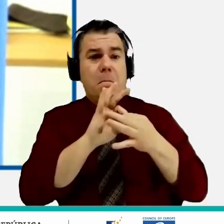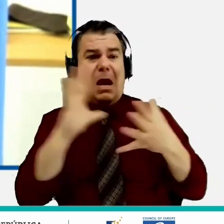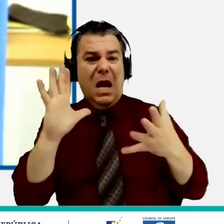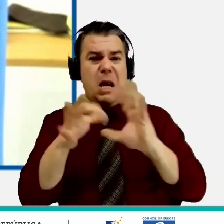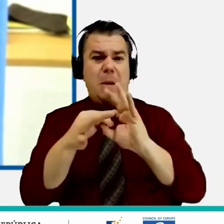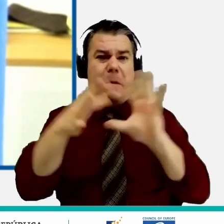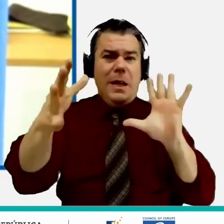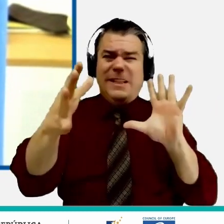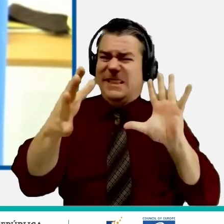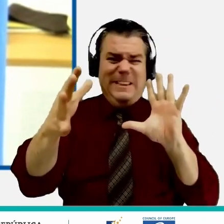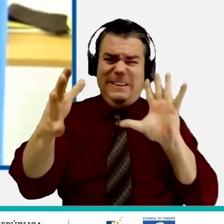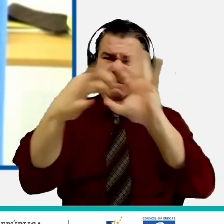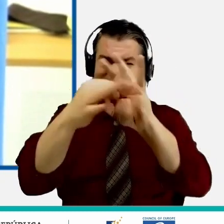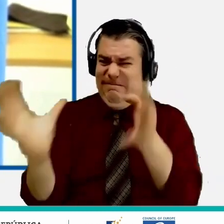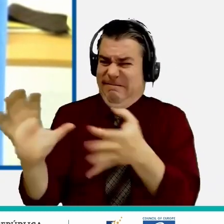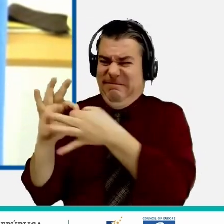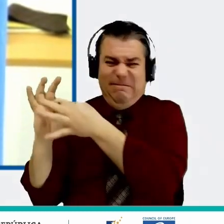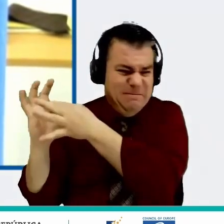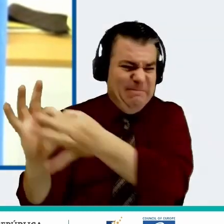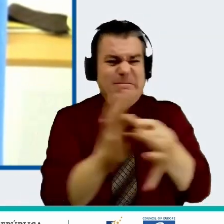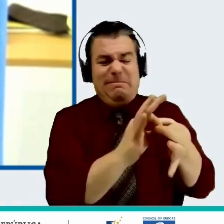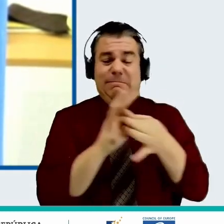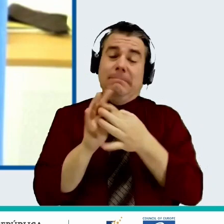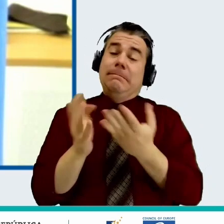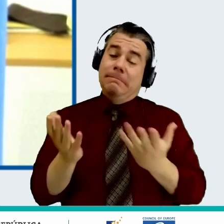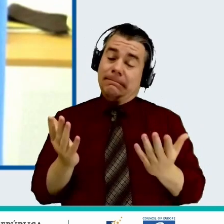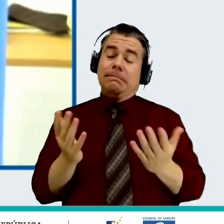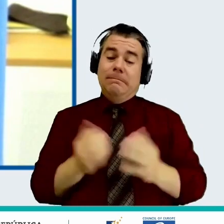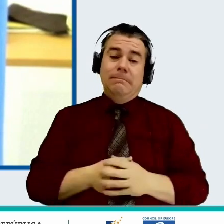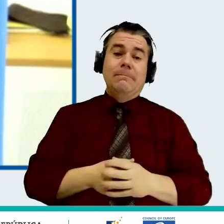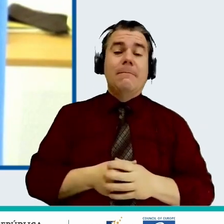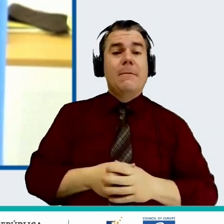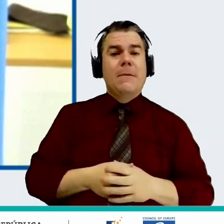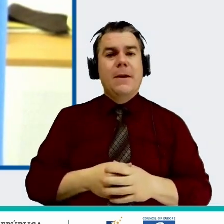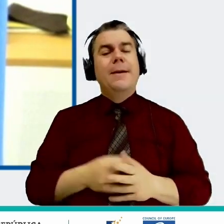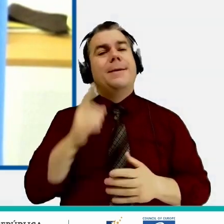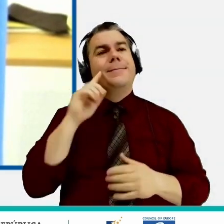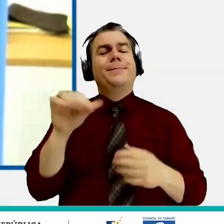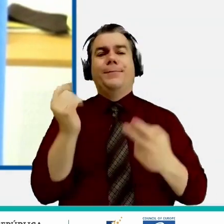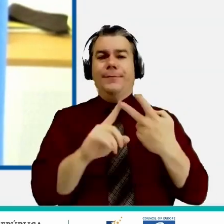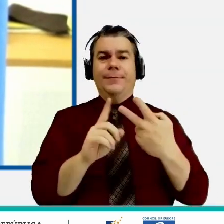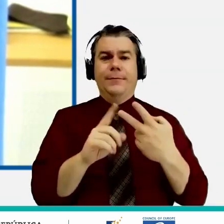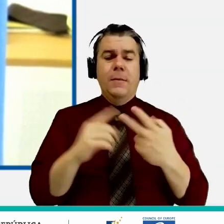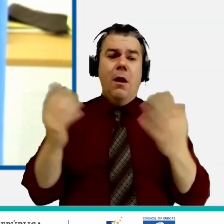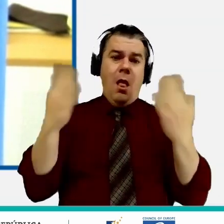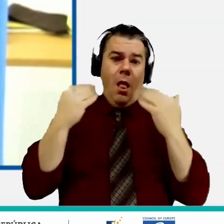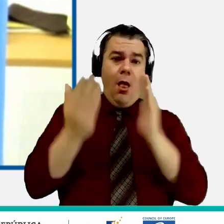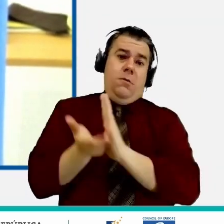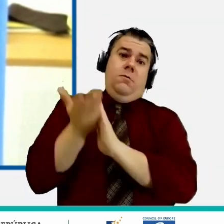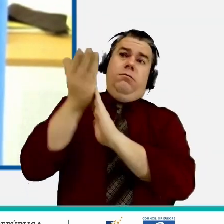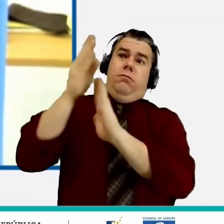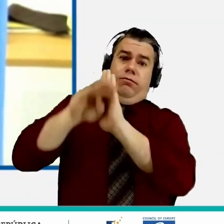systemically. Second area, multi-hazard risks. Climate change is going to be the number one cause of disasters going